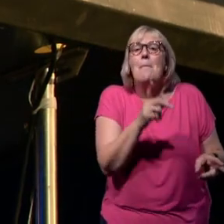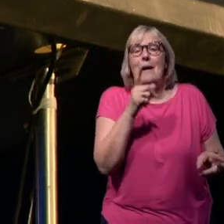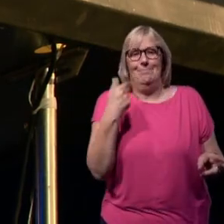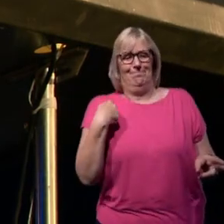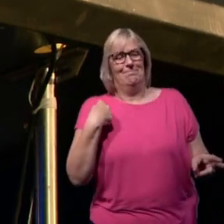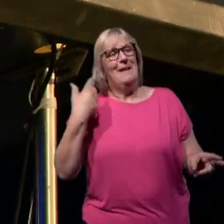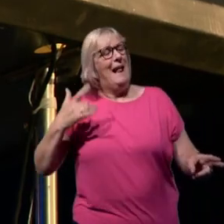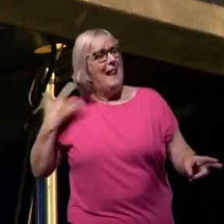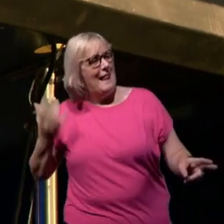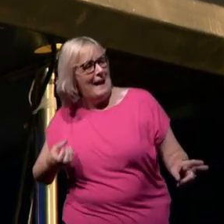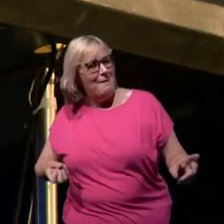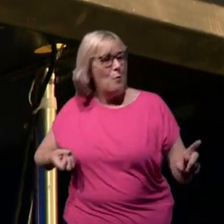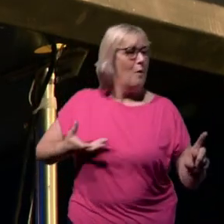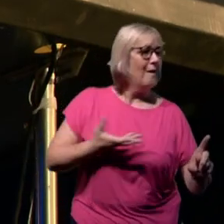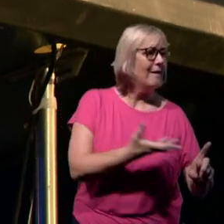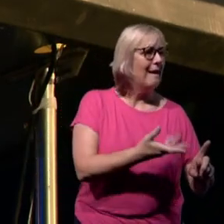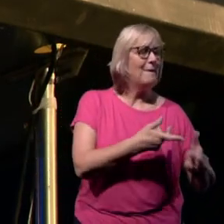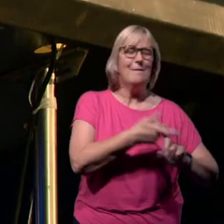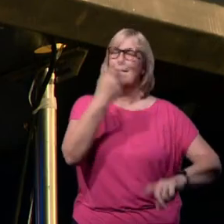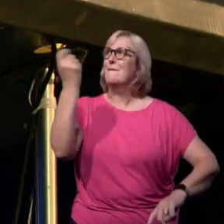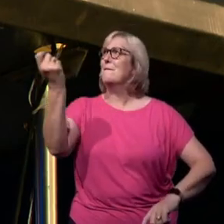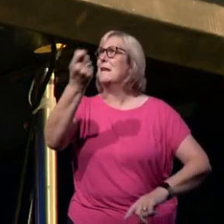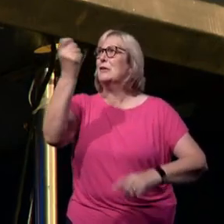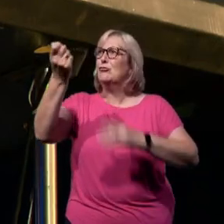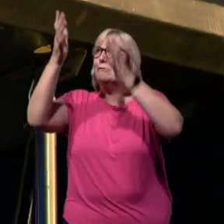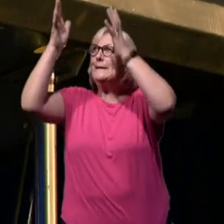life as a victor's crown.